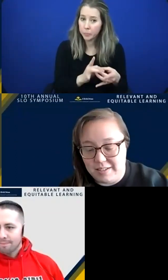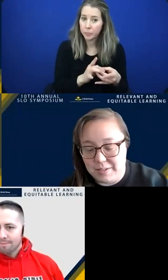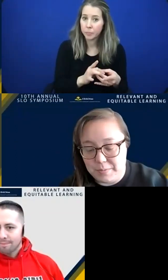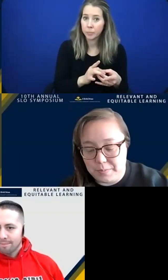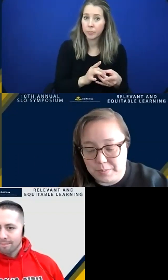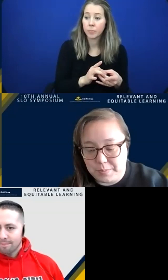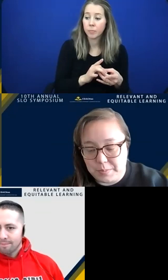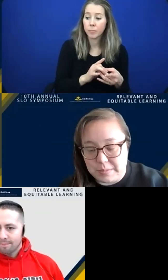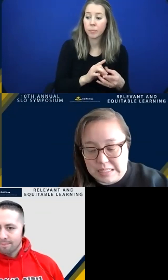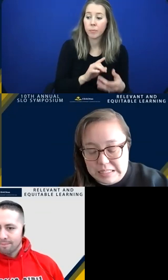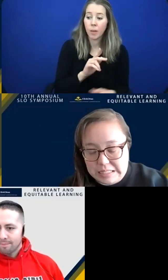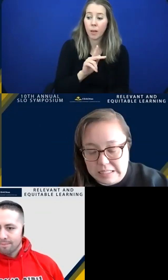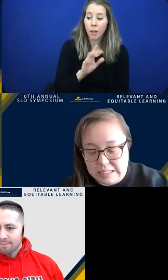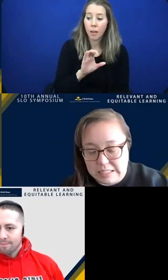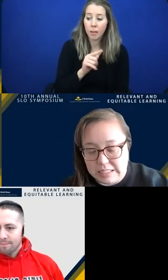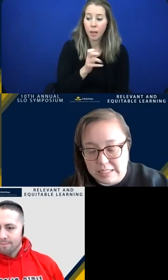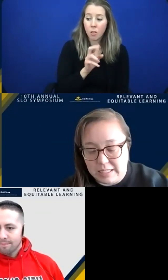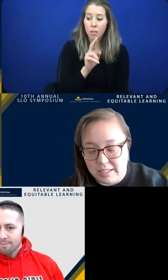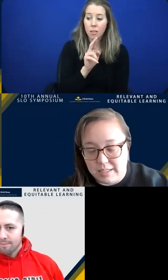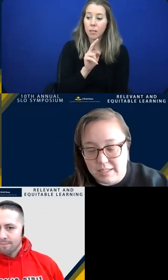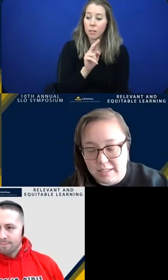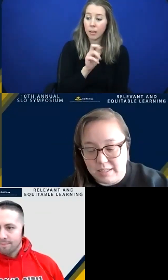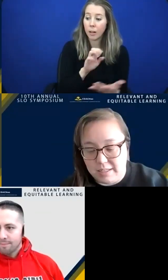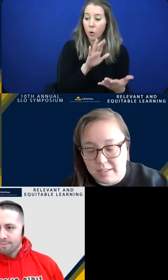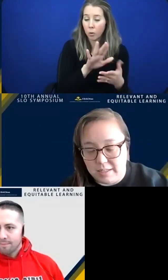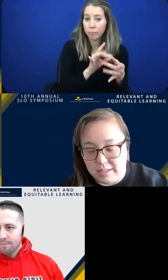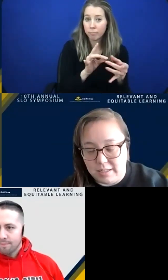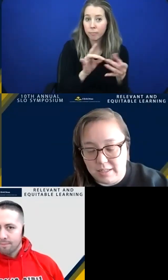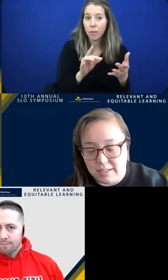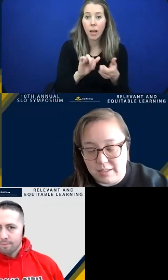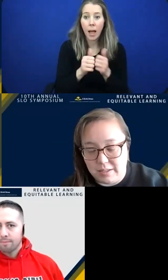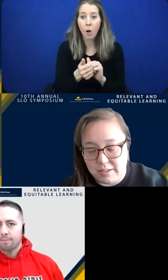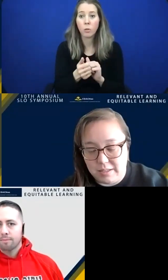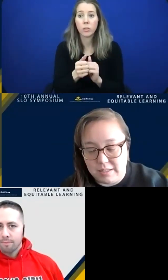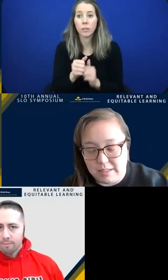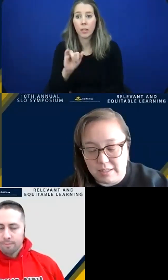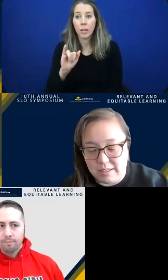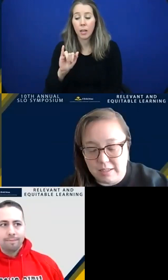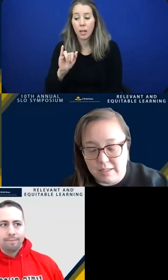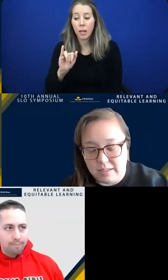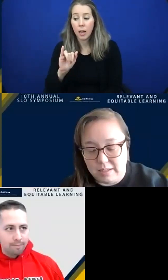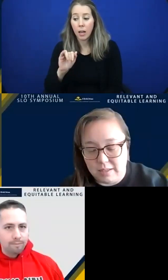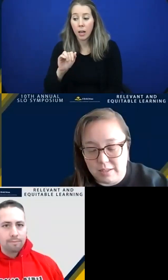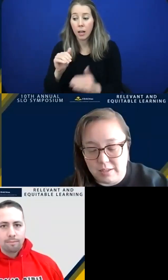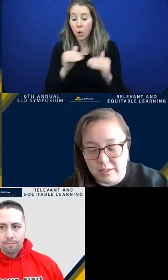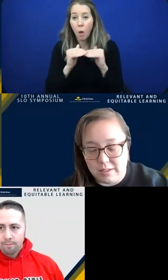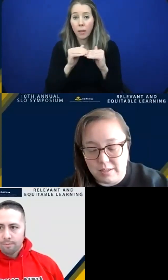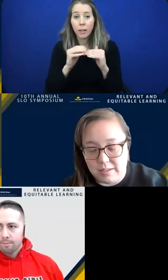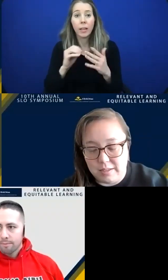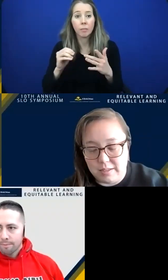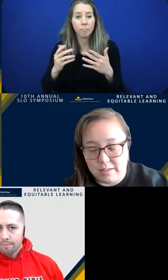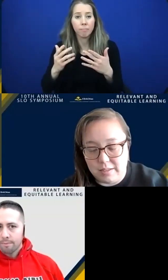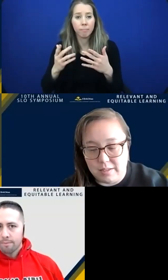Kathleen's lead here. How do equity and assessment intersect? That's the topic that I think all of you alluded